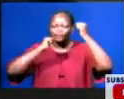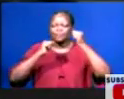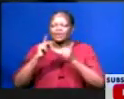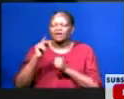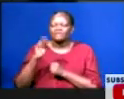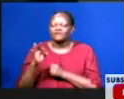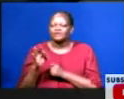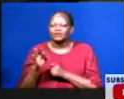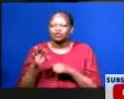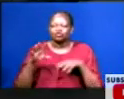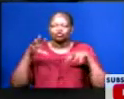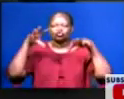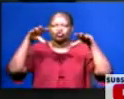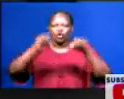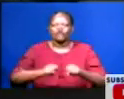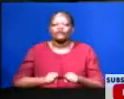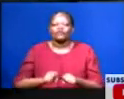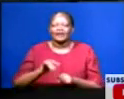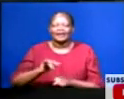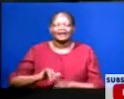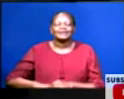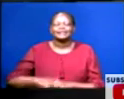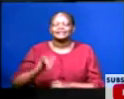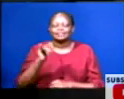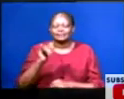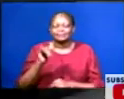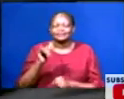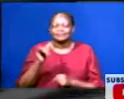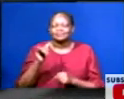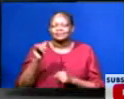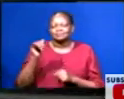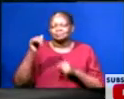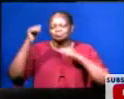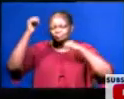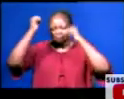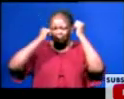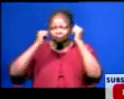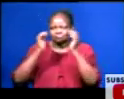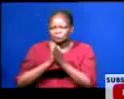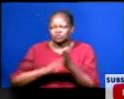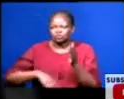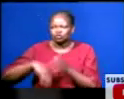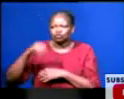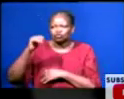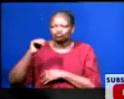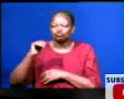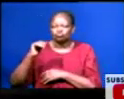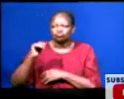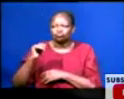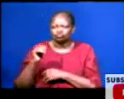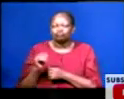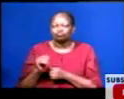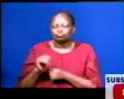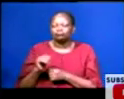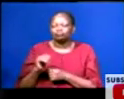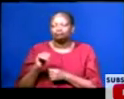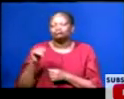took over Eastleigh Air Base in the outskirts of Kenya's capital city, Nairobi.